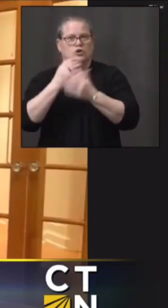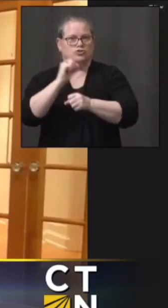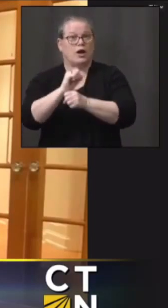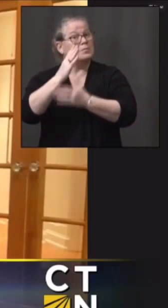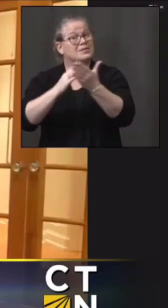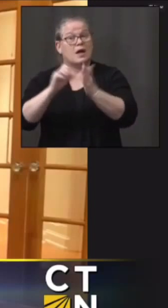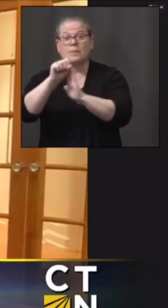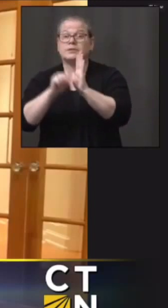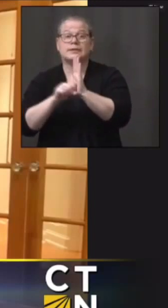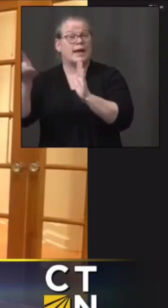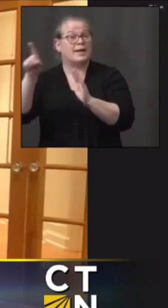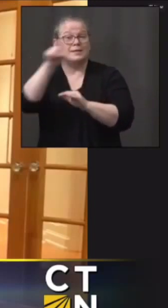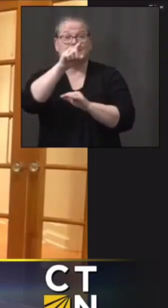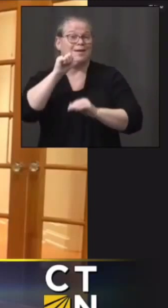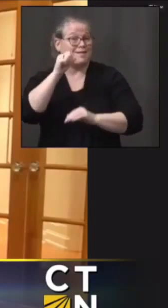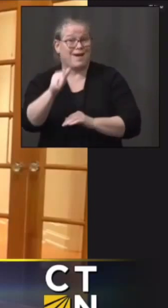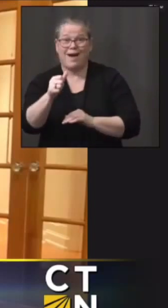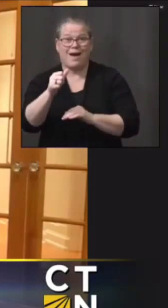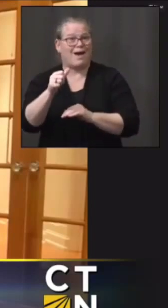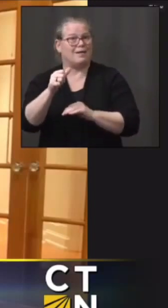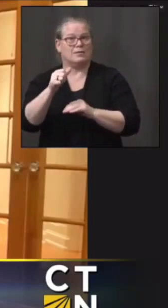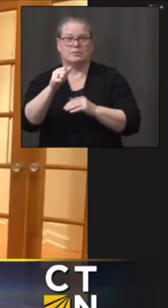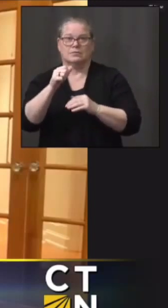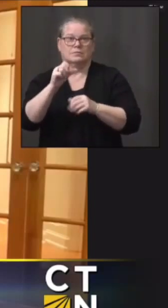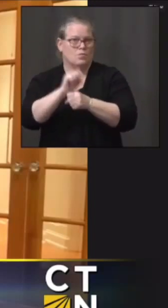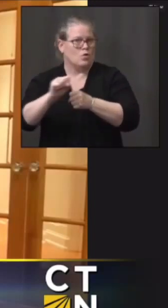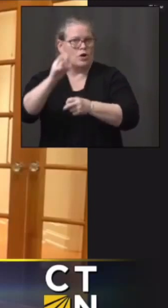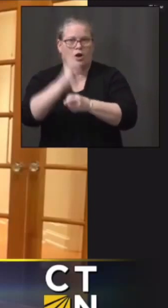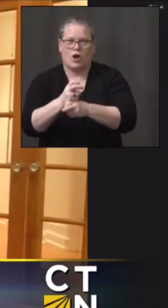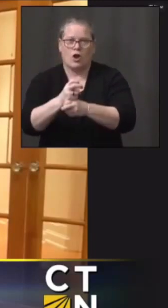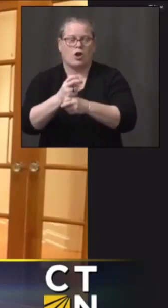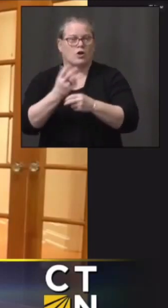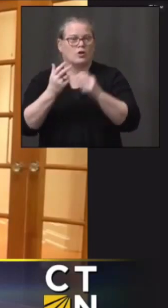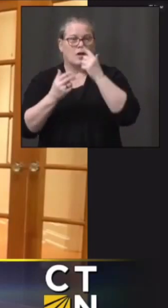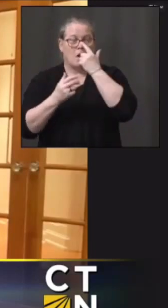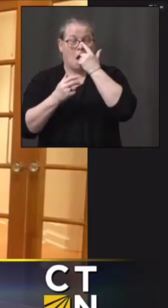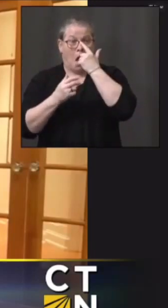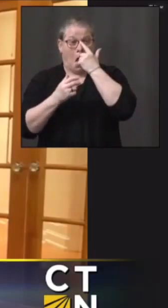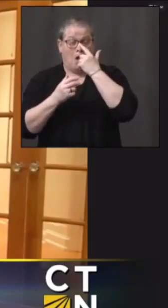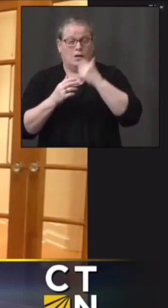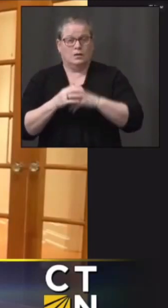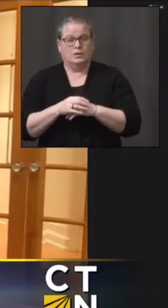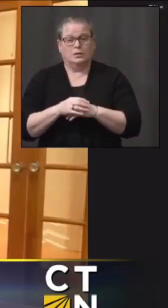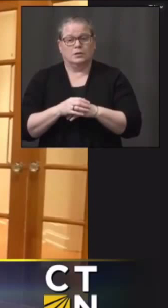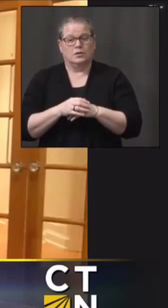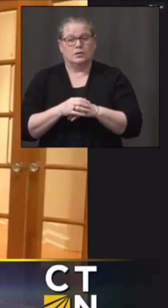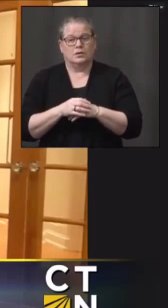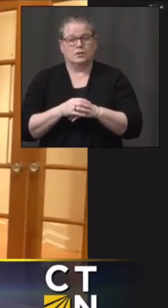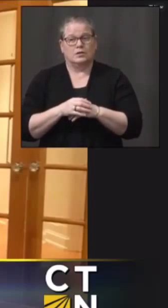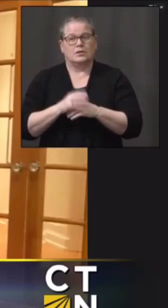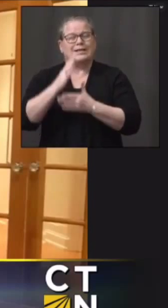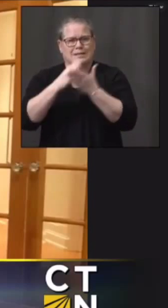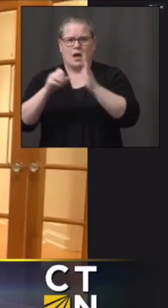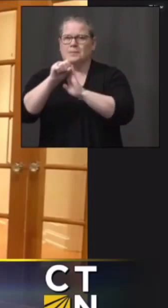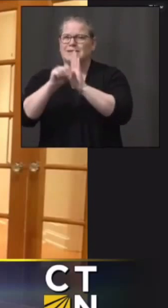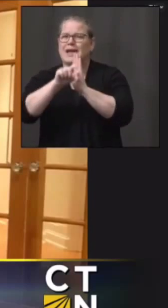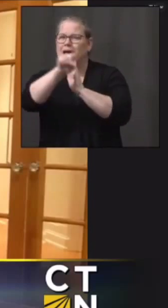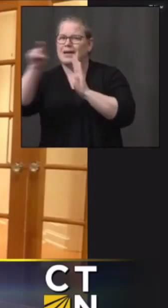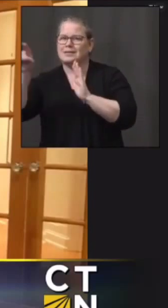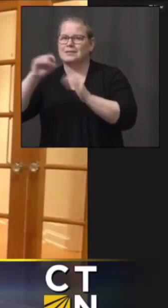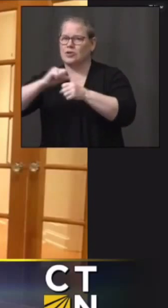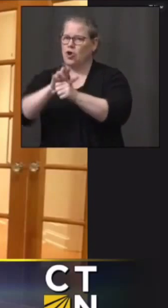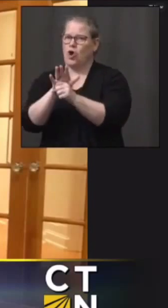some cases, there's been some articles written that some are kind of very clearly understating the death count for COVID.